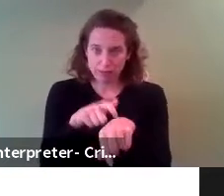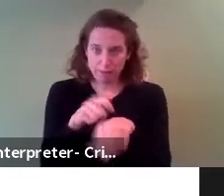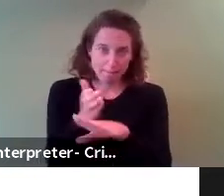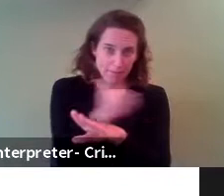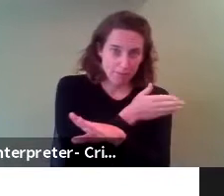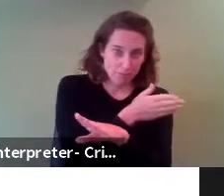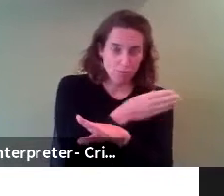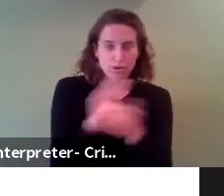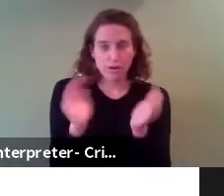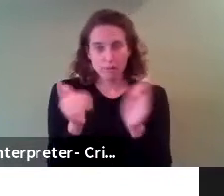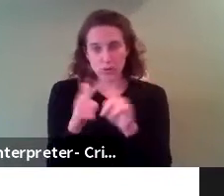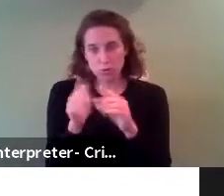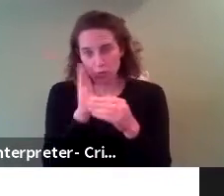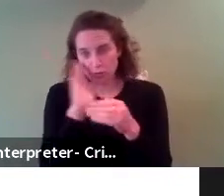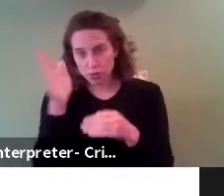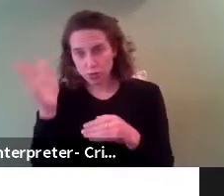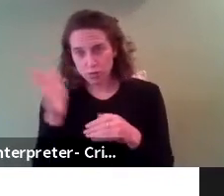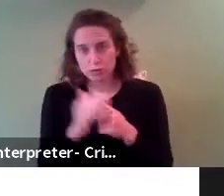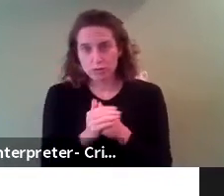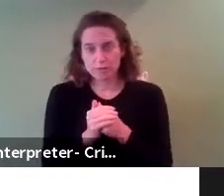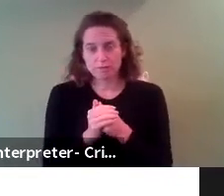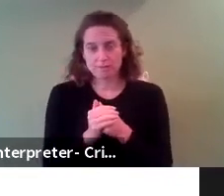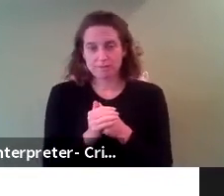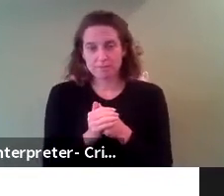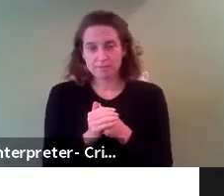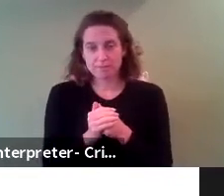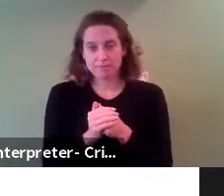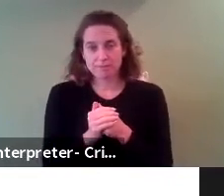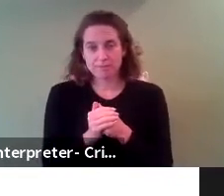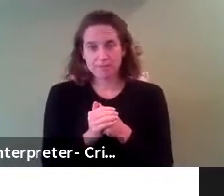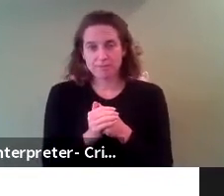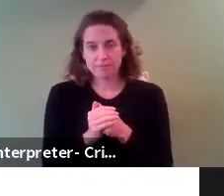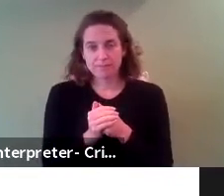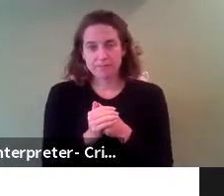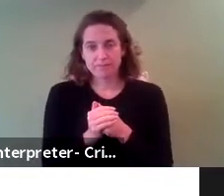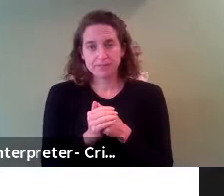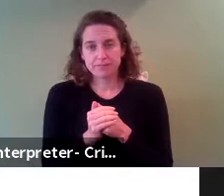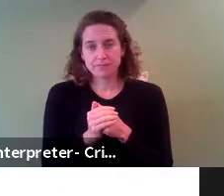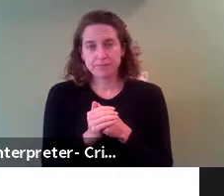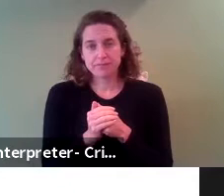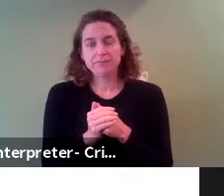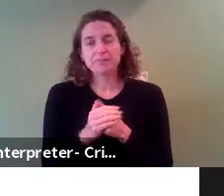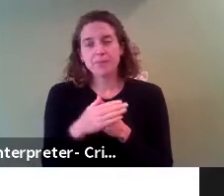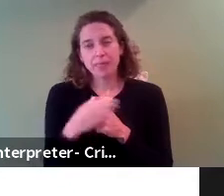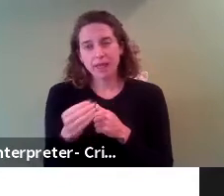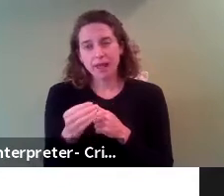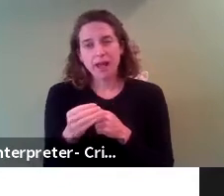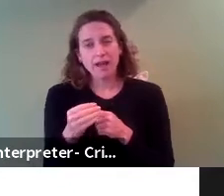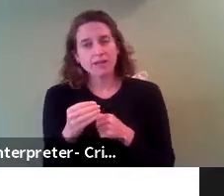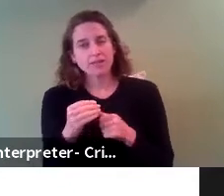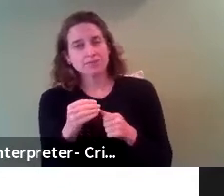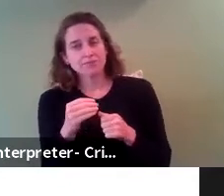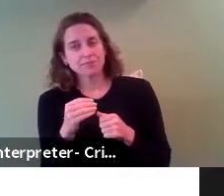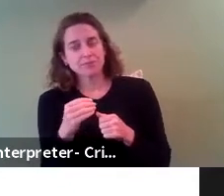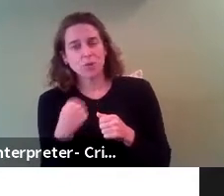future. Sure, absolutely. And I know this was something that you were very interested in, Dr. Rich, and that is, and we